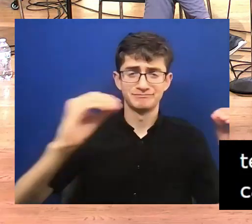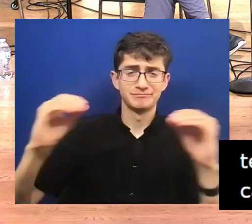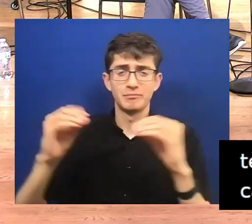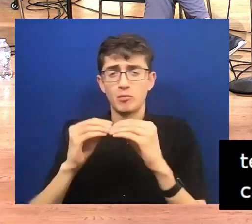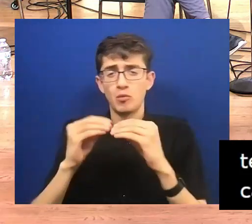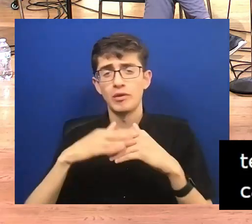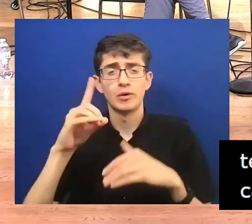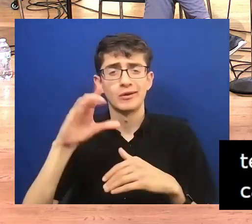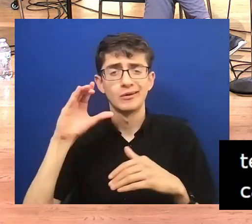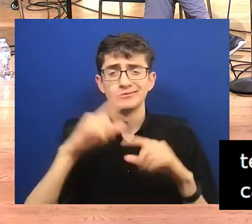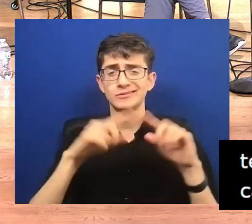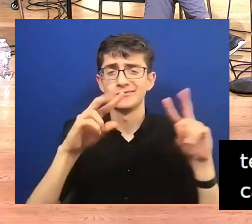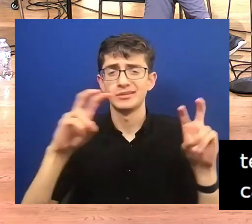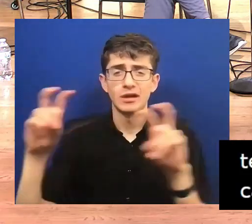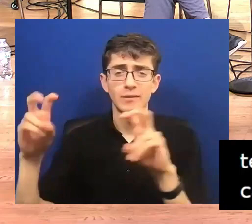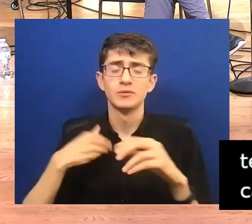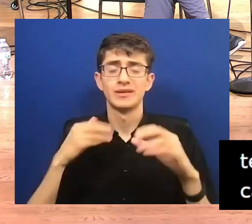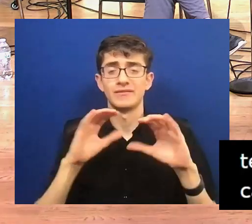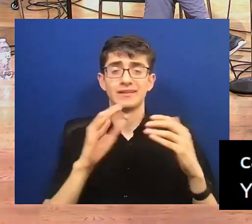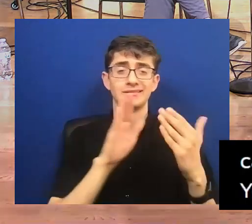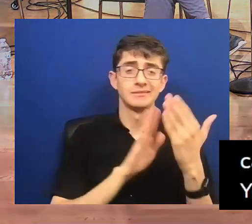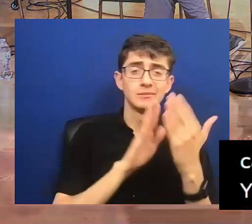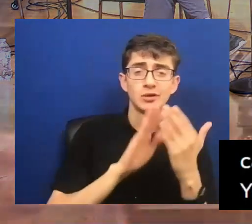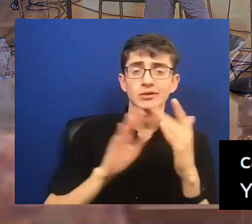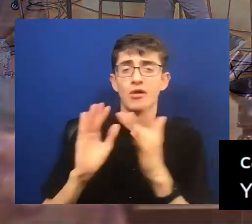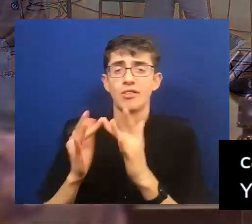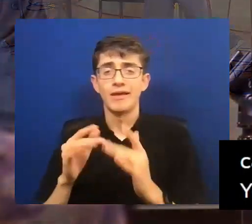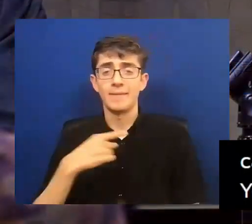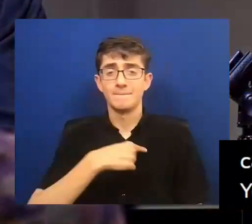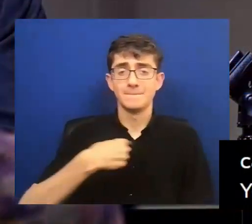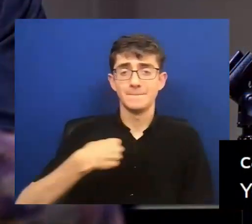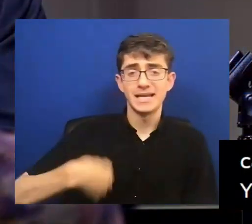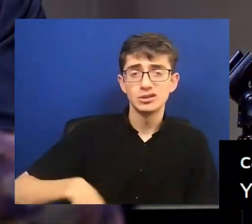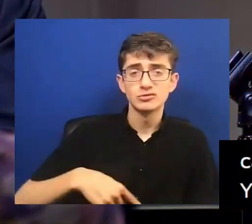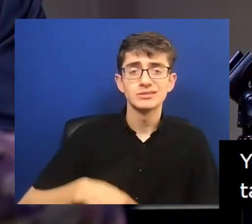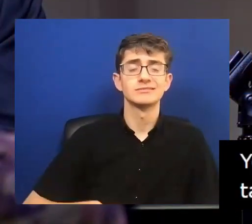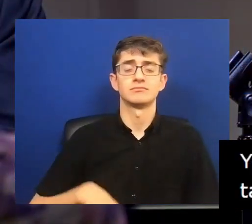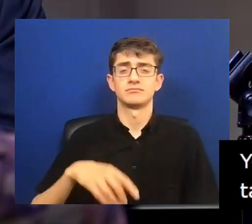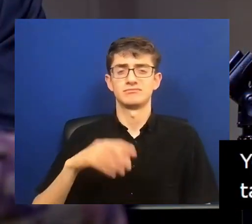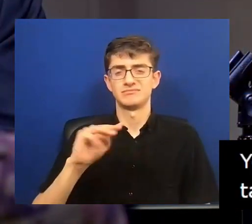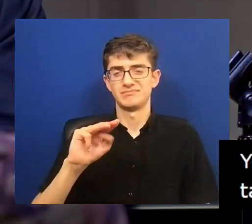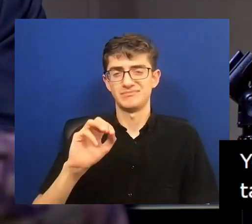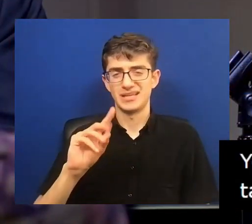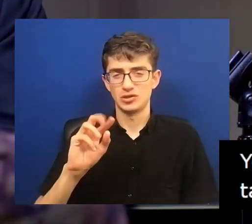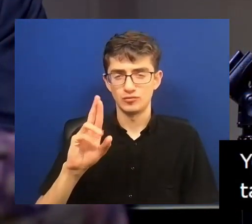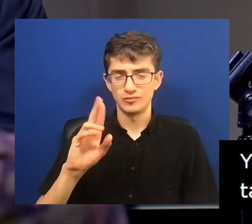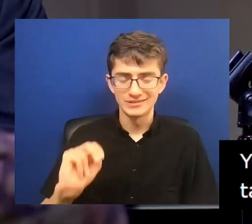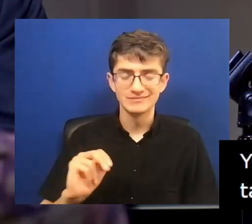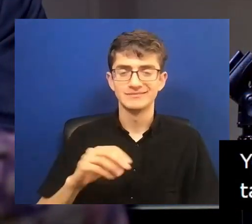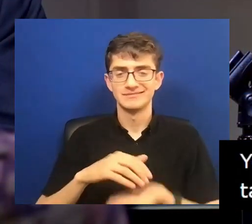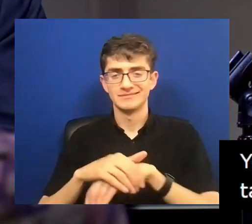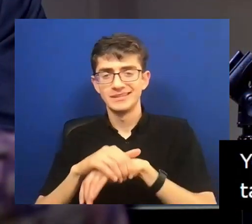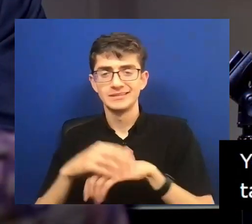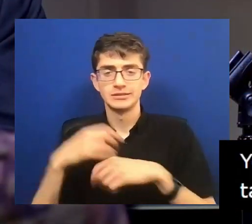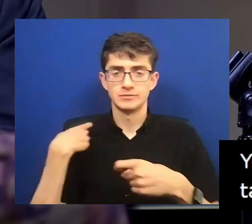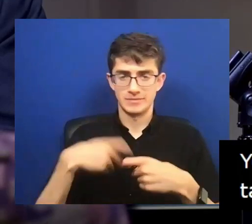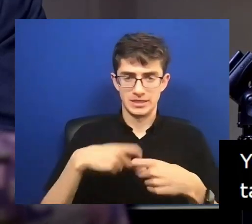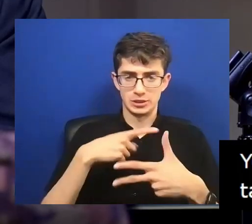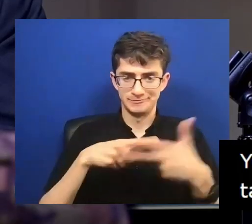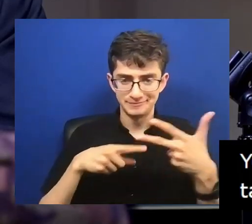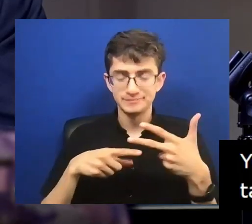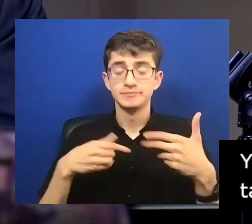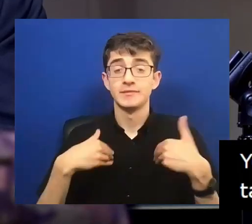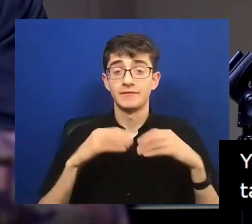and online in Mandarin, English, and Spanish. Classes start at 10:30 a.m. They end at 8 p.m. And we offer